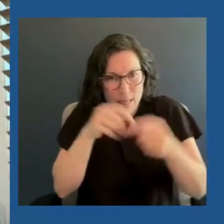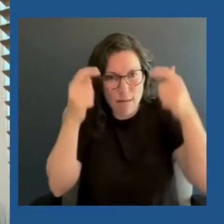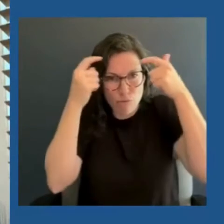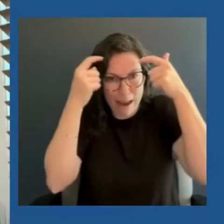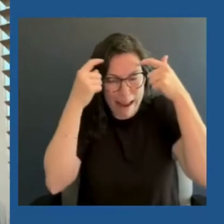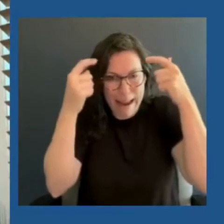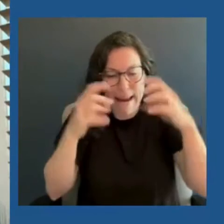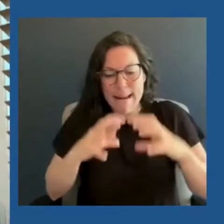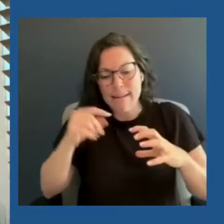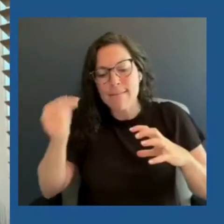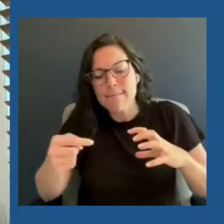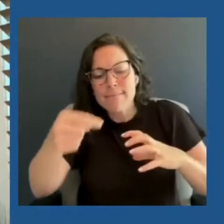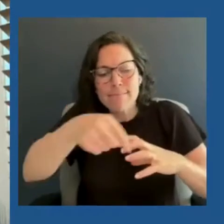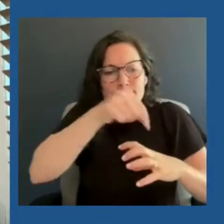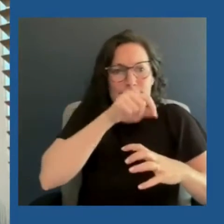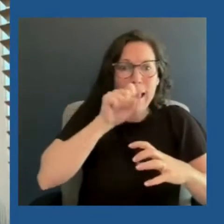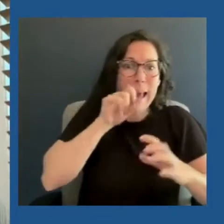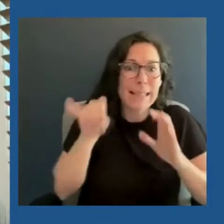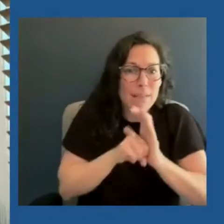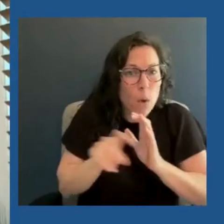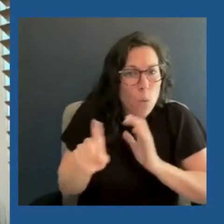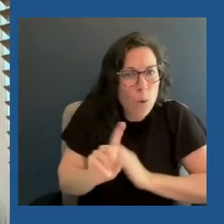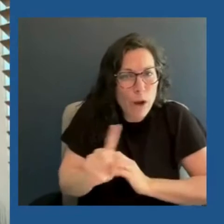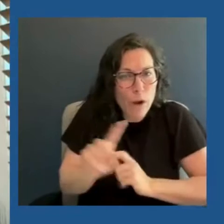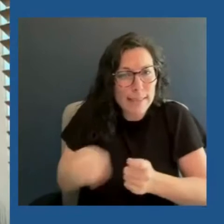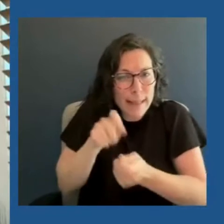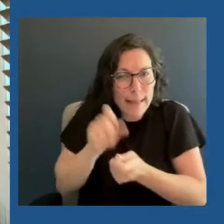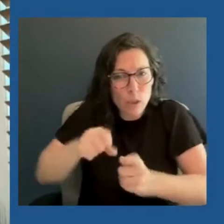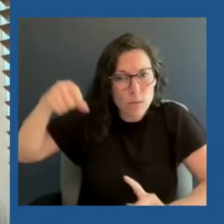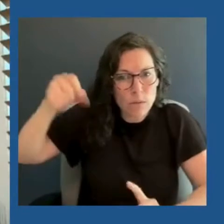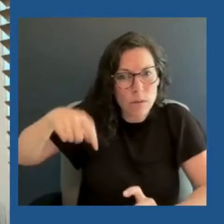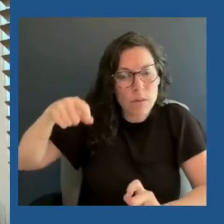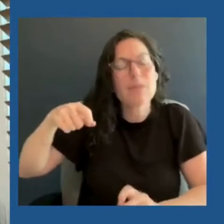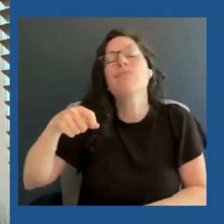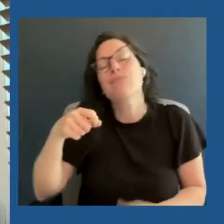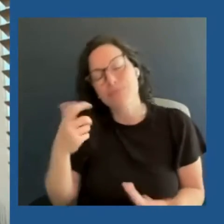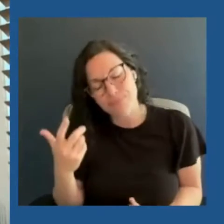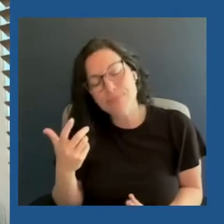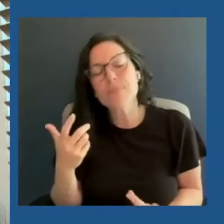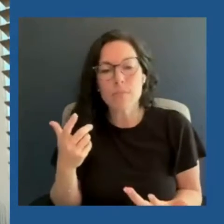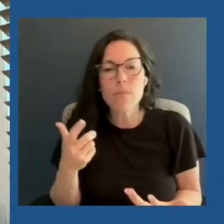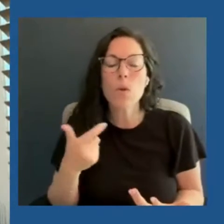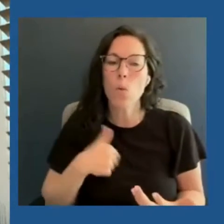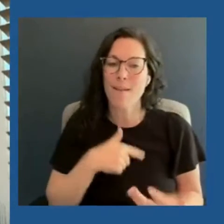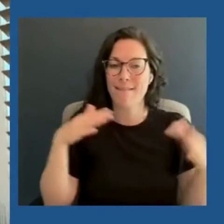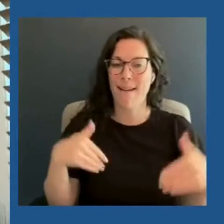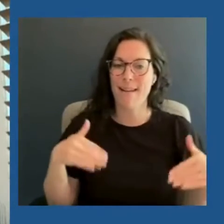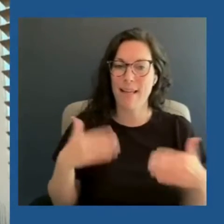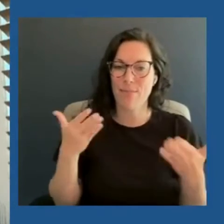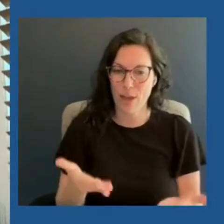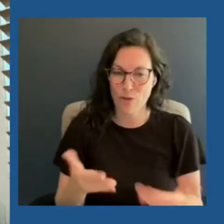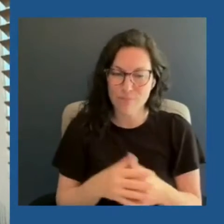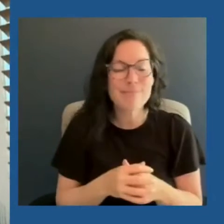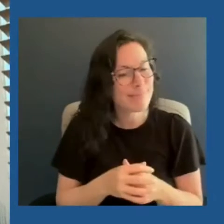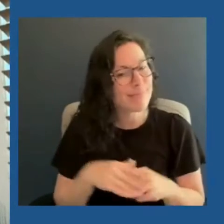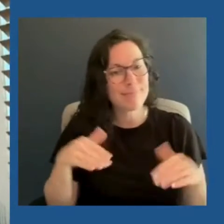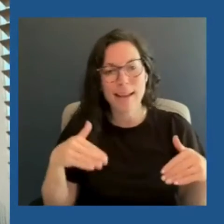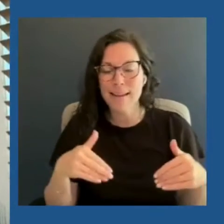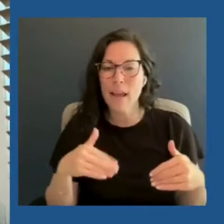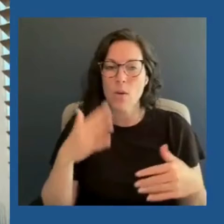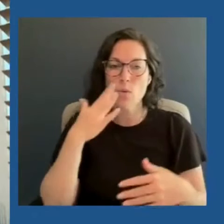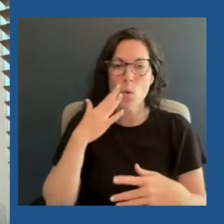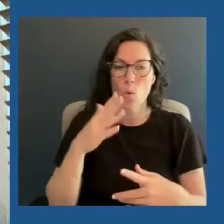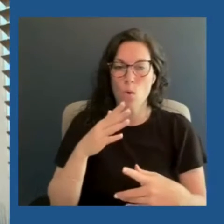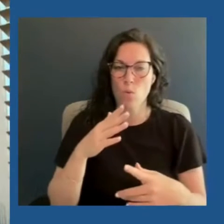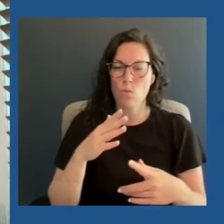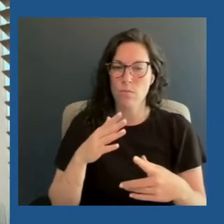like schizophrenia or schizoaffective disorder. But I would say that we're not yet there in terms of the level of evidence that